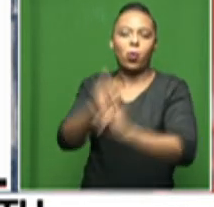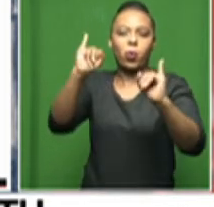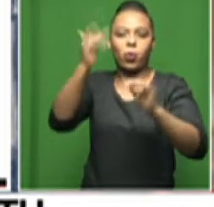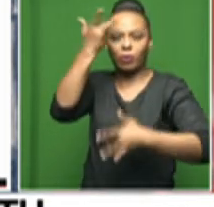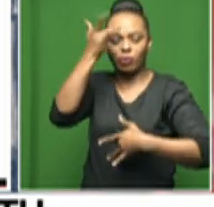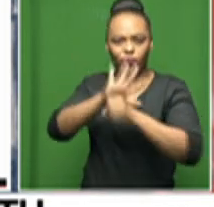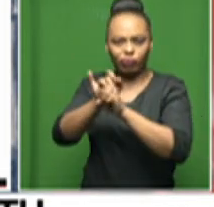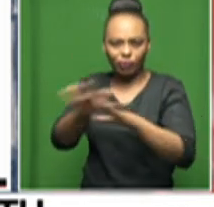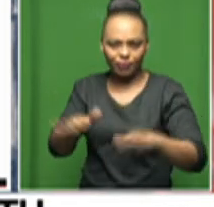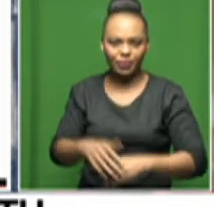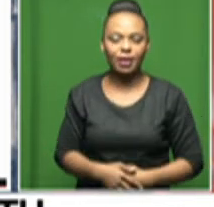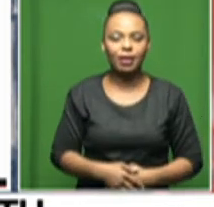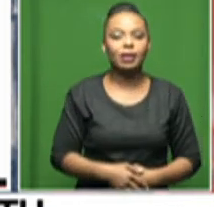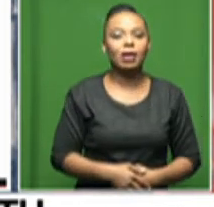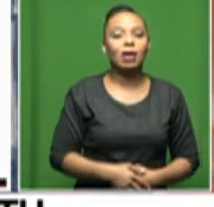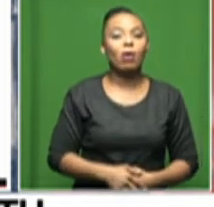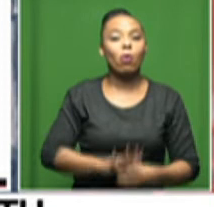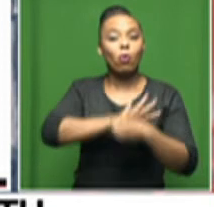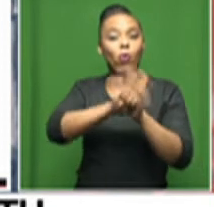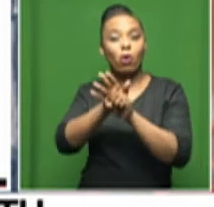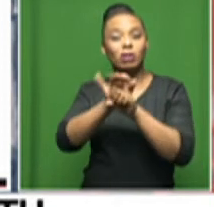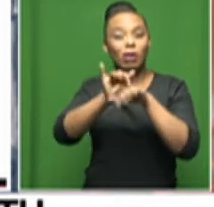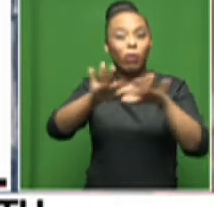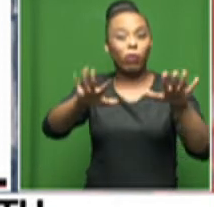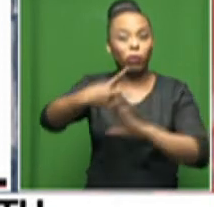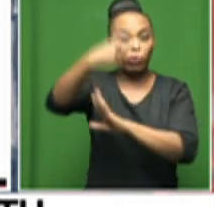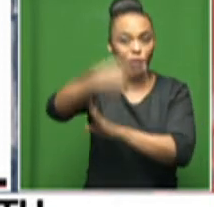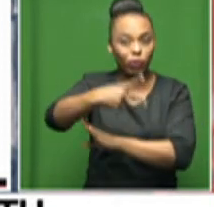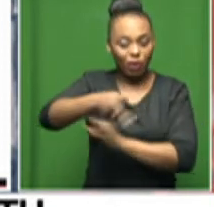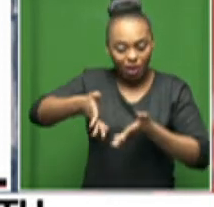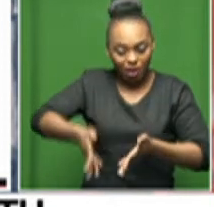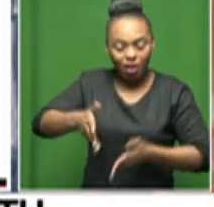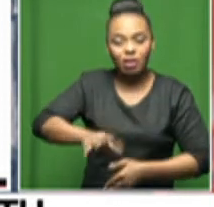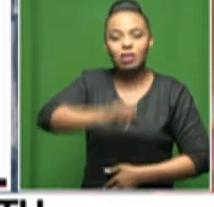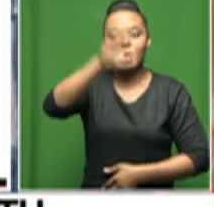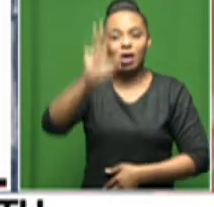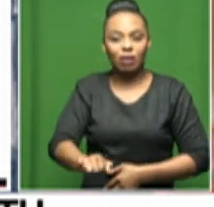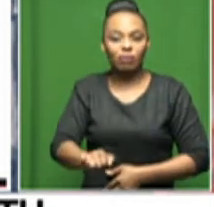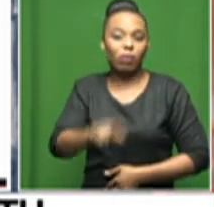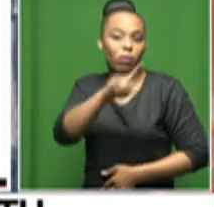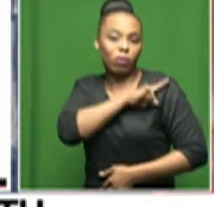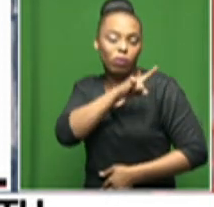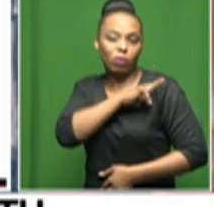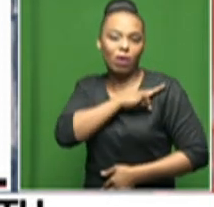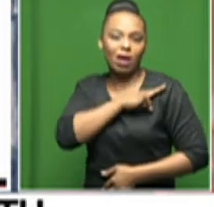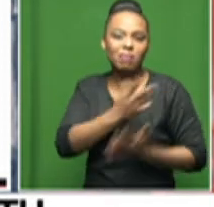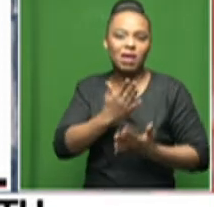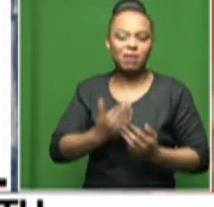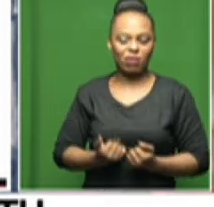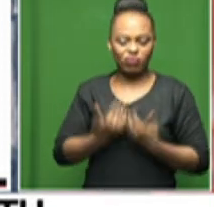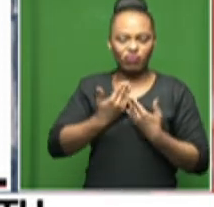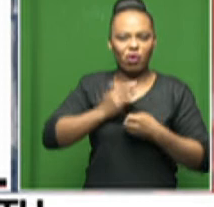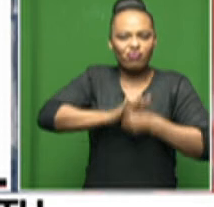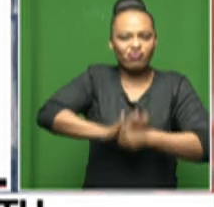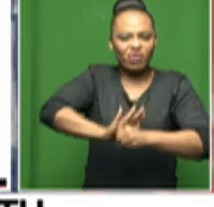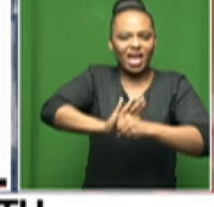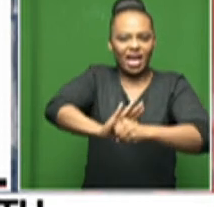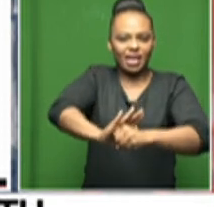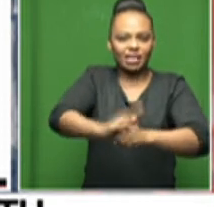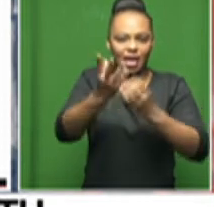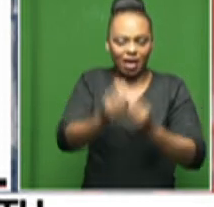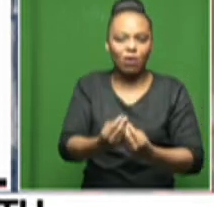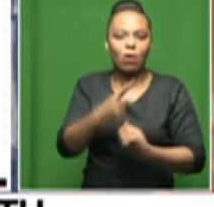particular SARS-CoV-2 variant that evolved in South Africa probably is a consequence of the immune pressure under which the